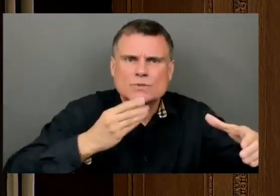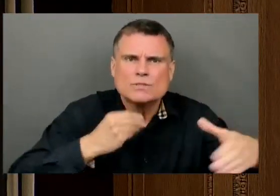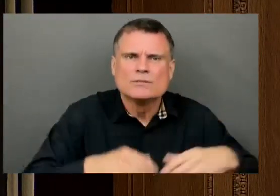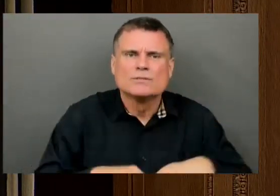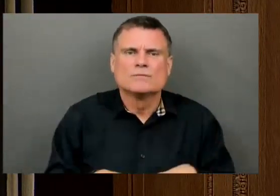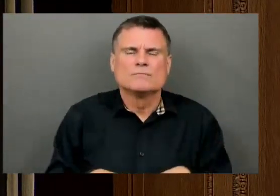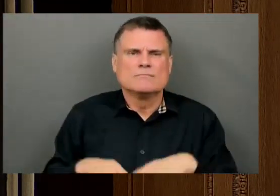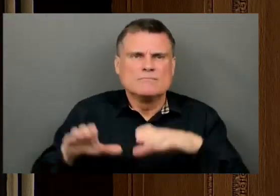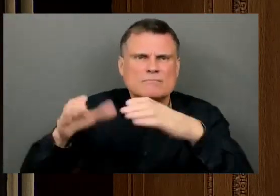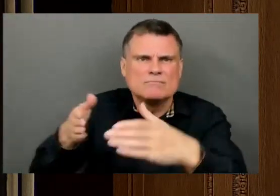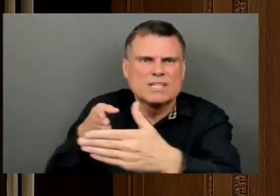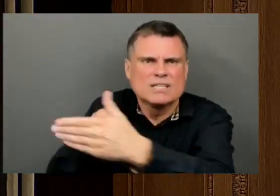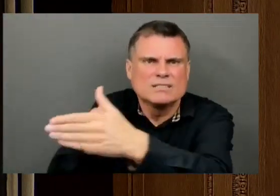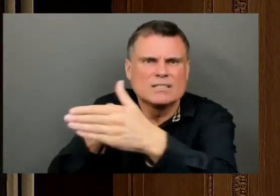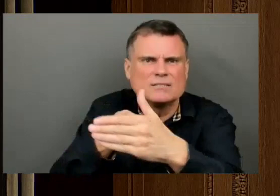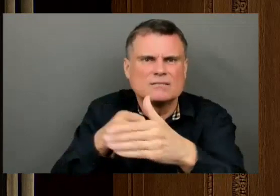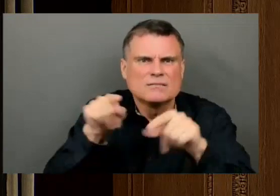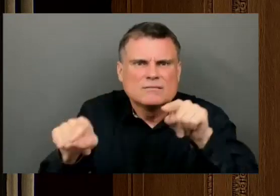Well, he did one thing.